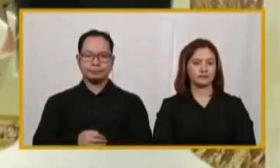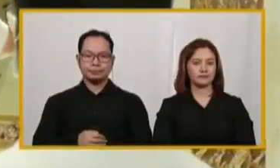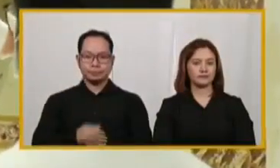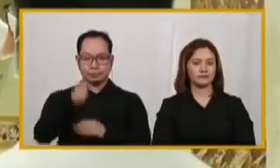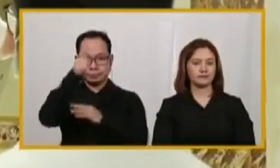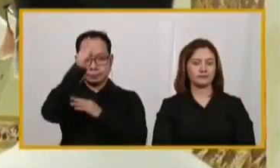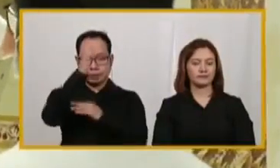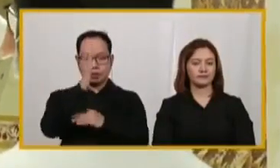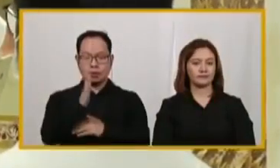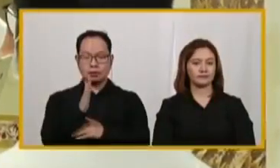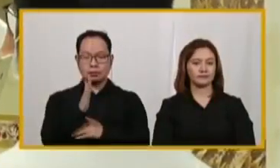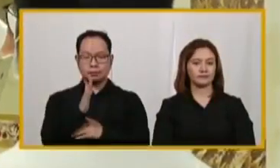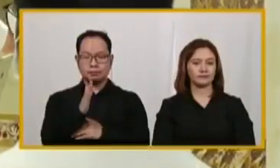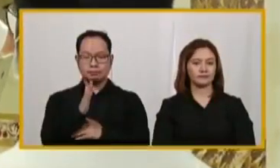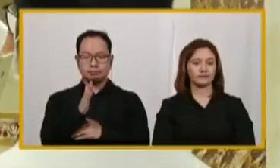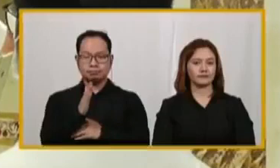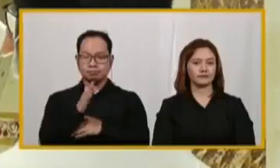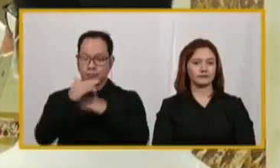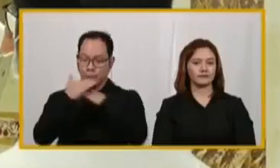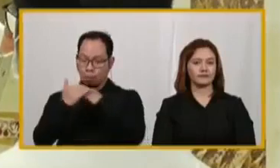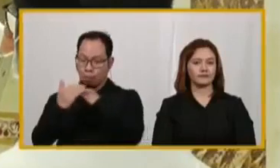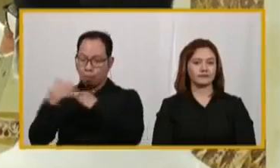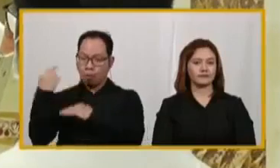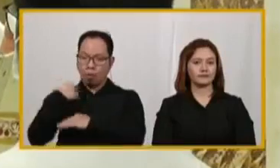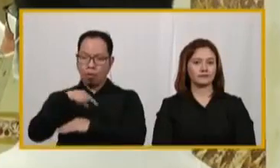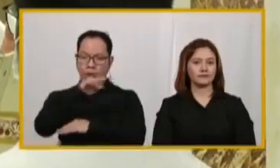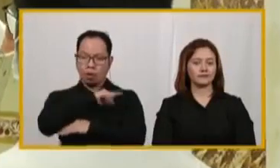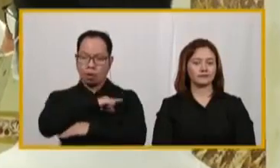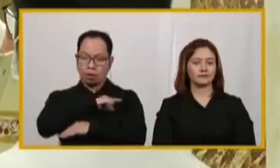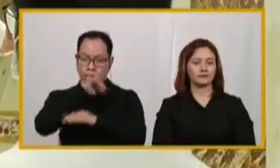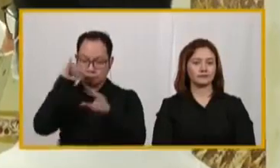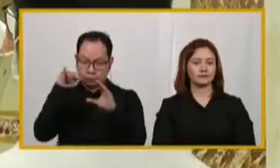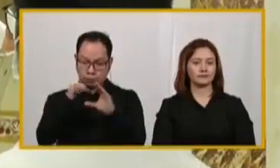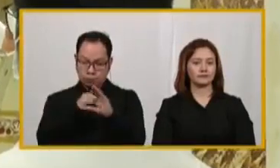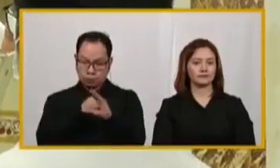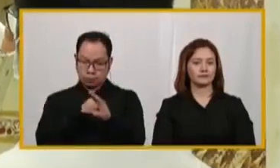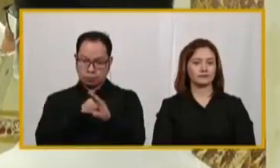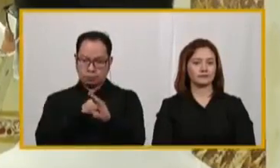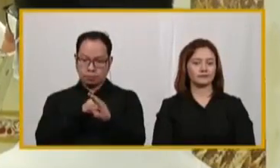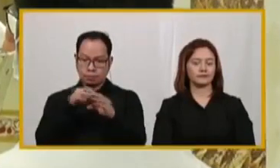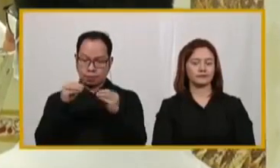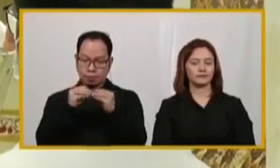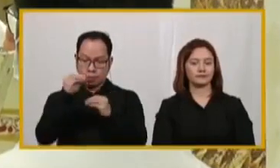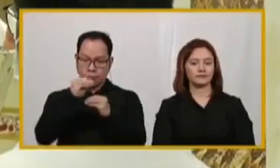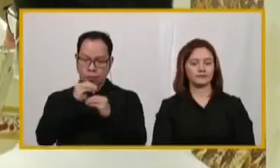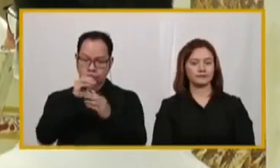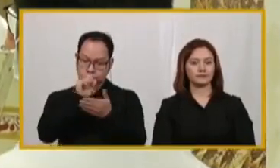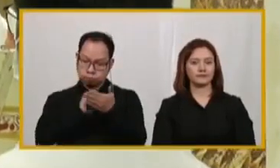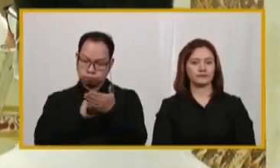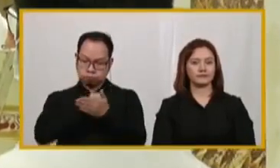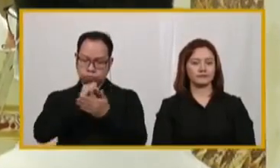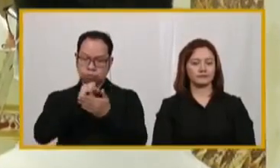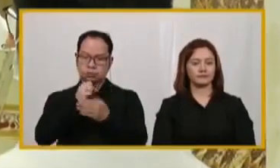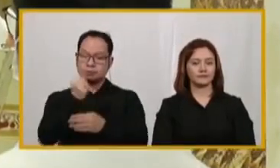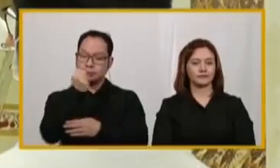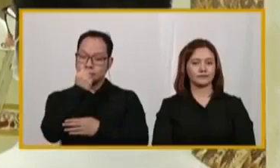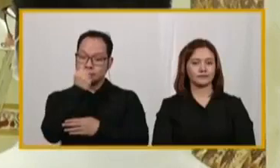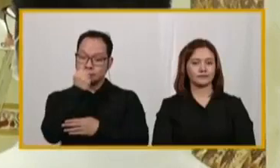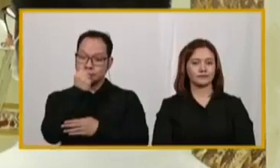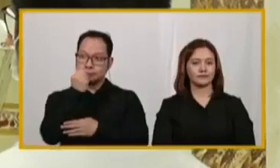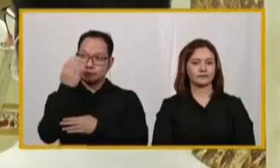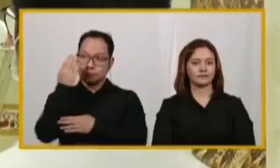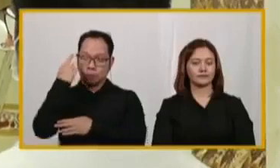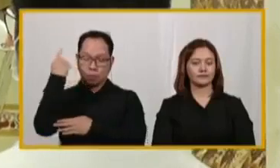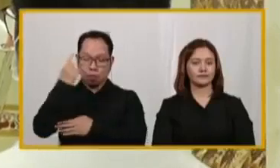O God, who have called us to participate in this most sacred supper, in which your